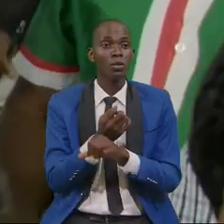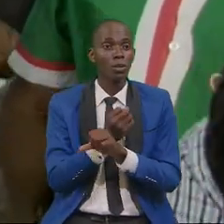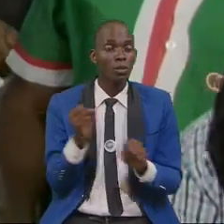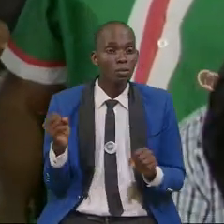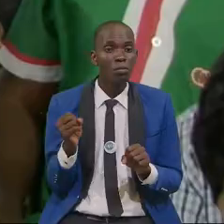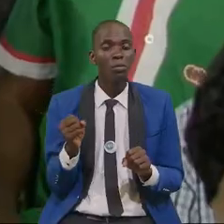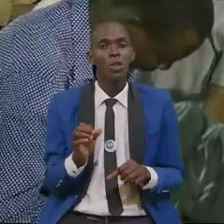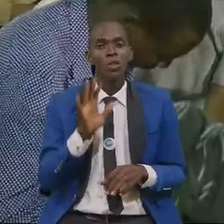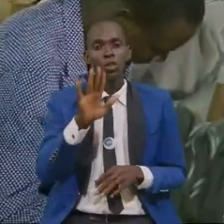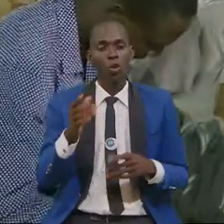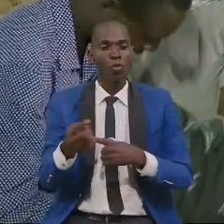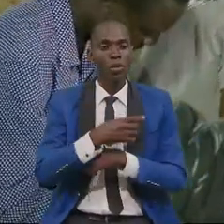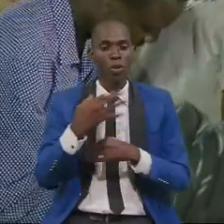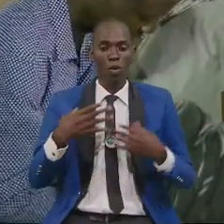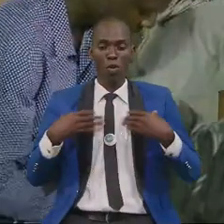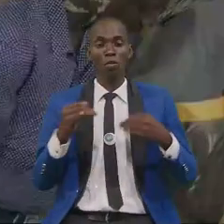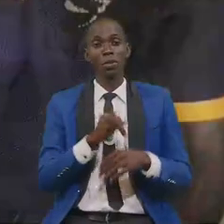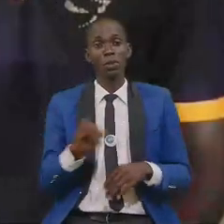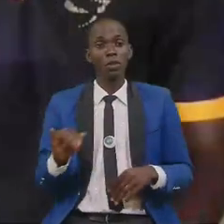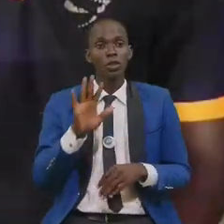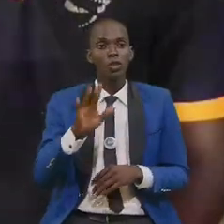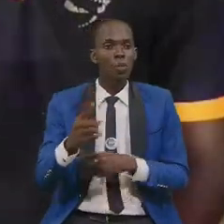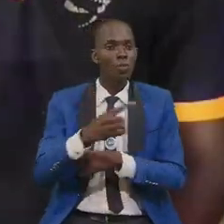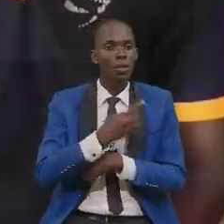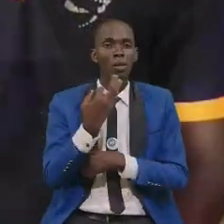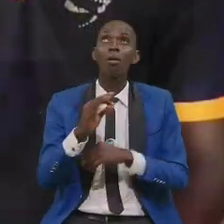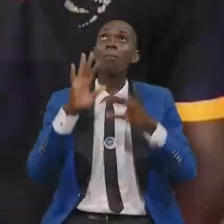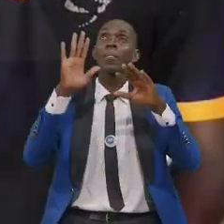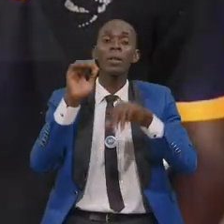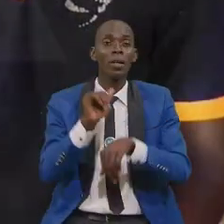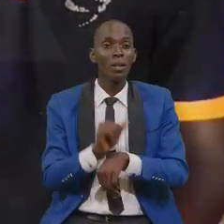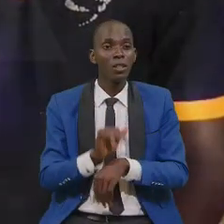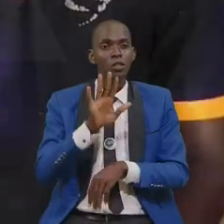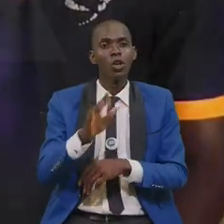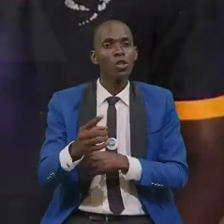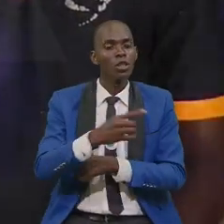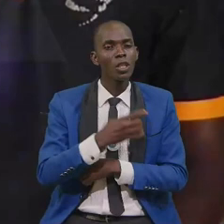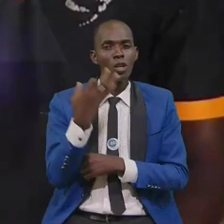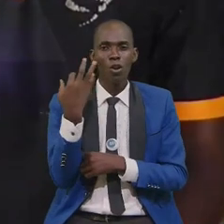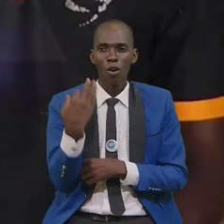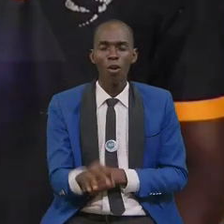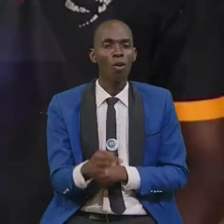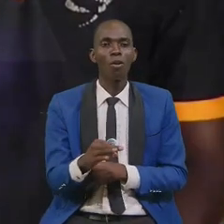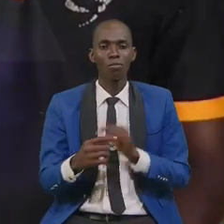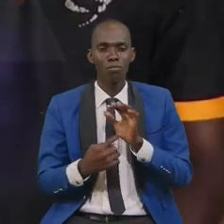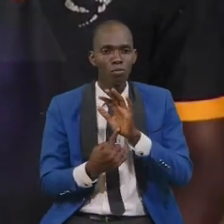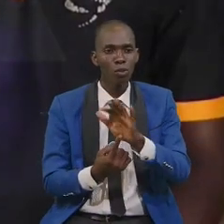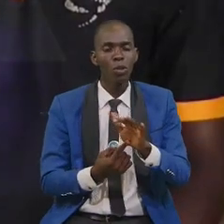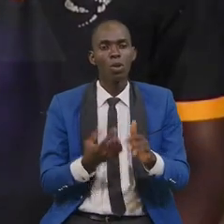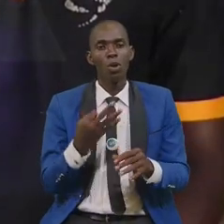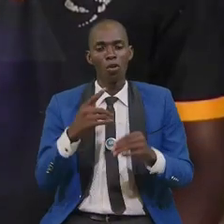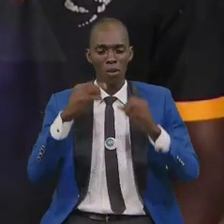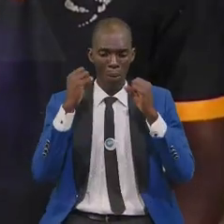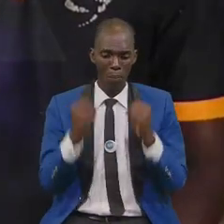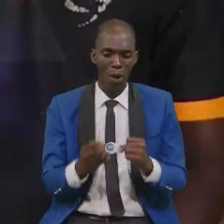of healing, your day of miracle, your day of the manifestation of the power of